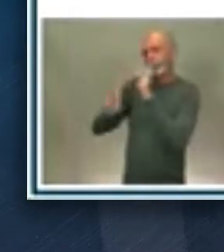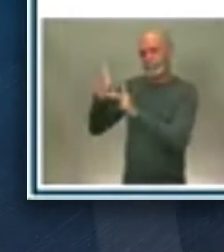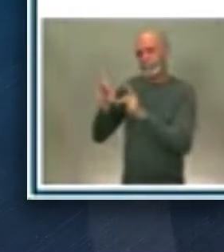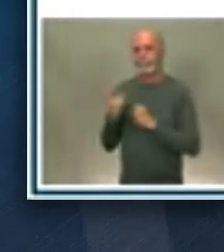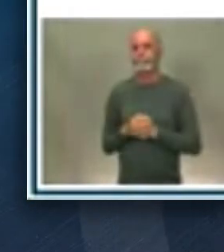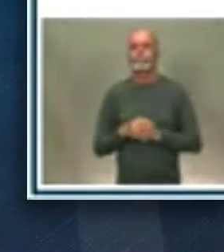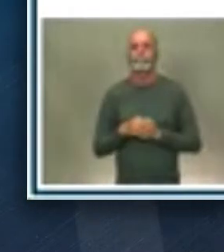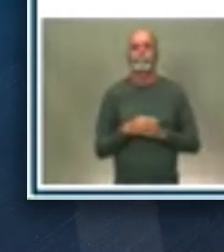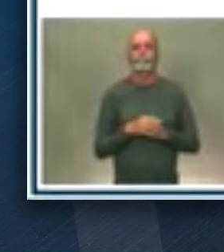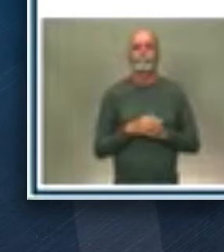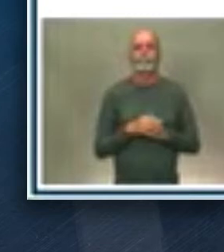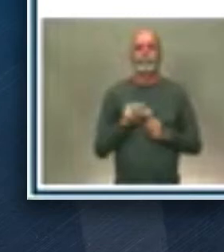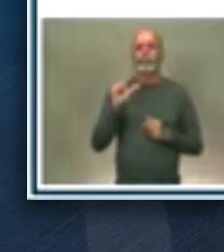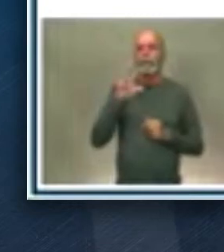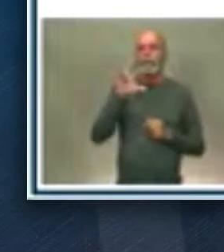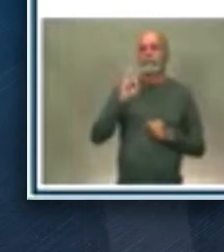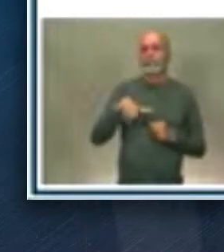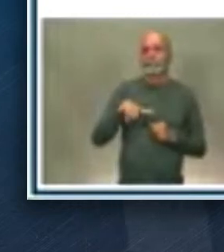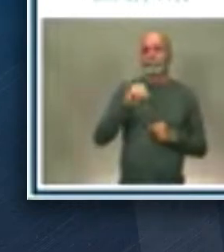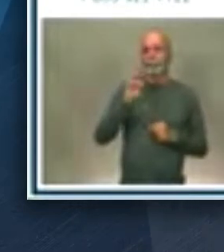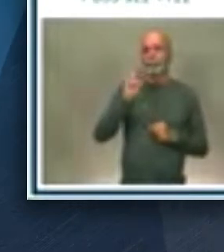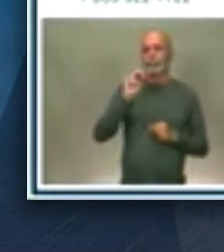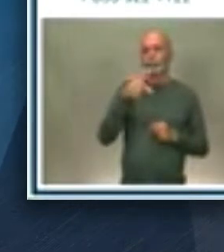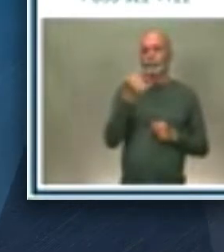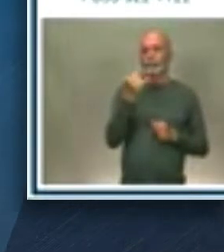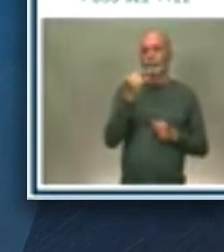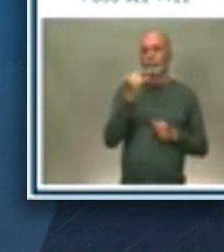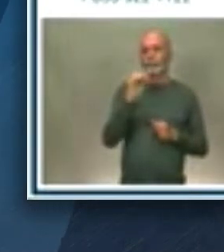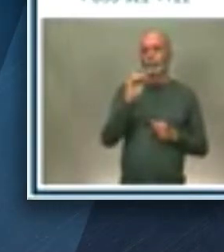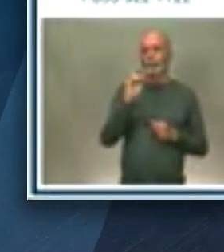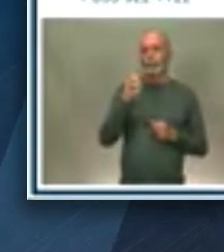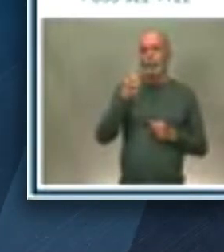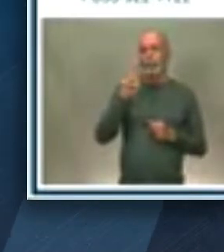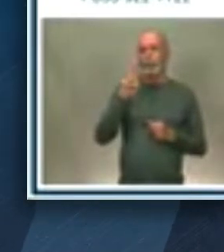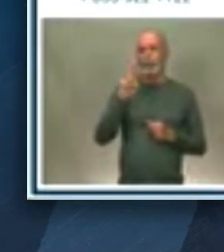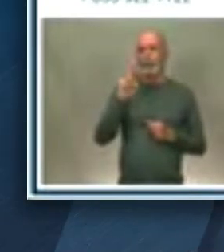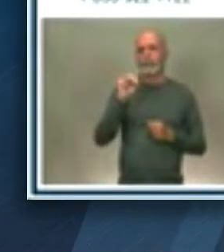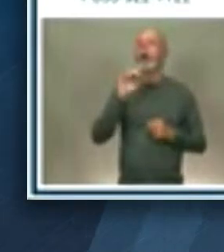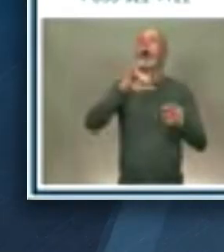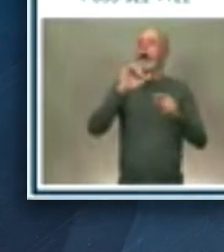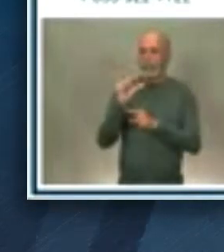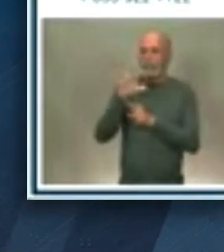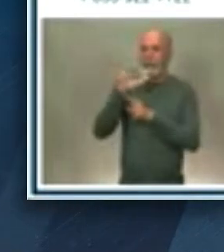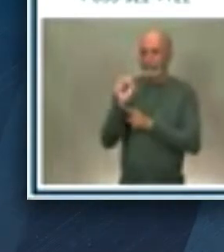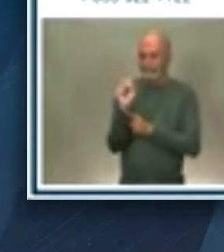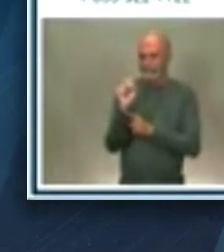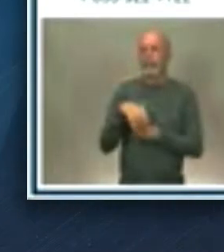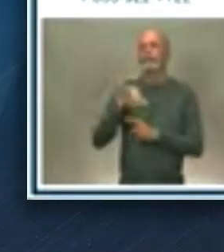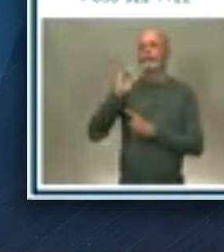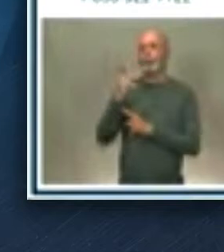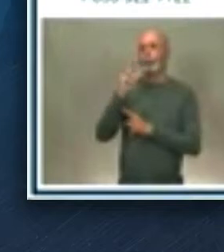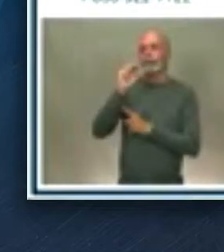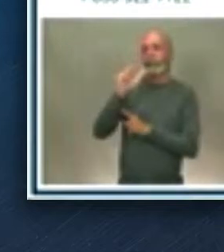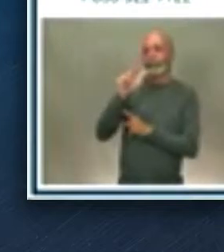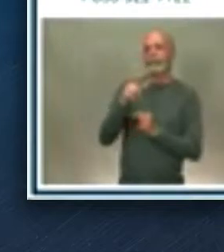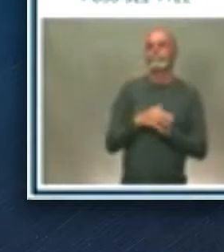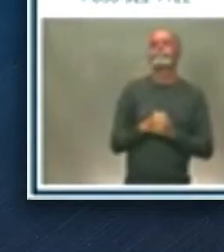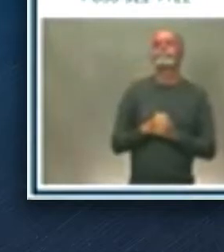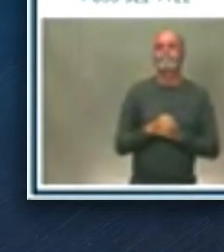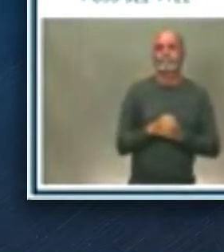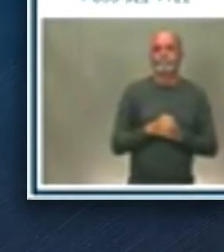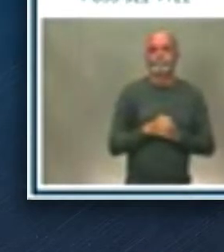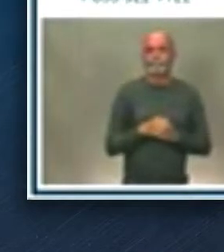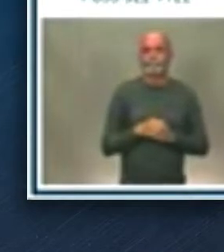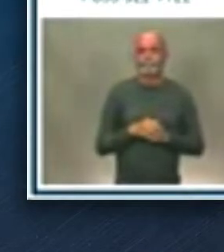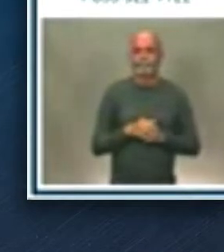ahead, Lois. Yes, hello. I'd like to ask, what opportunities are there for